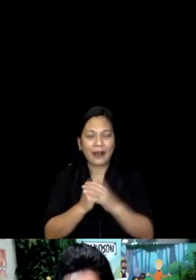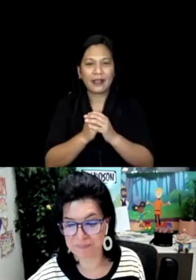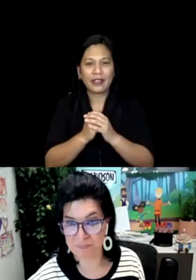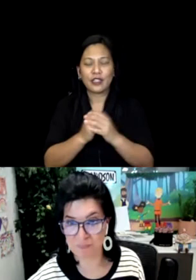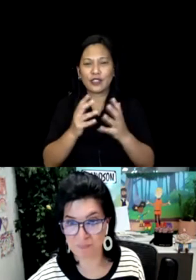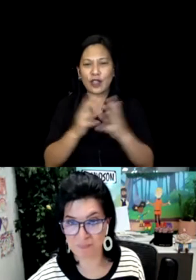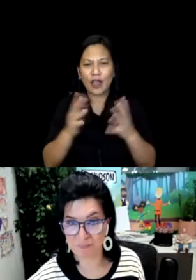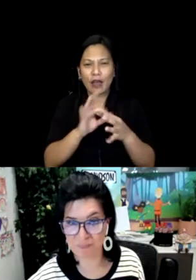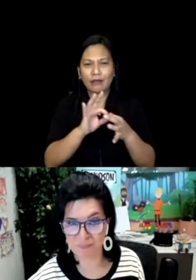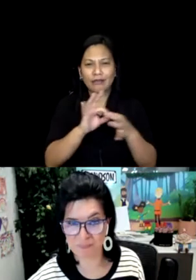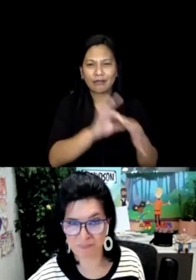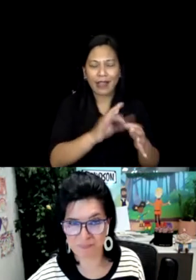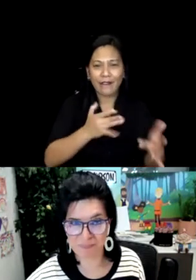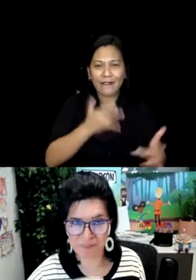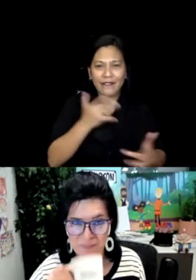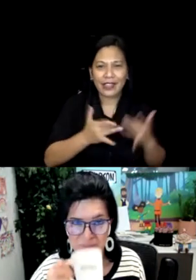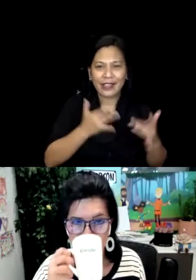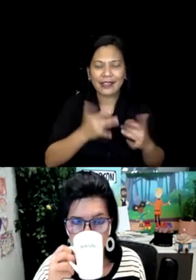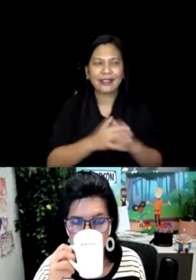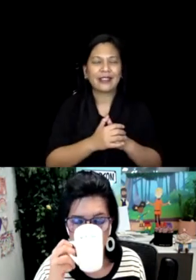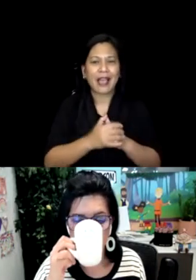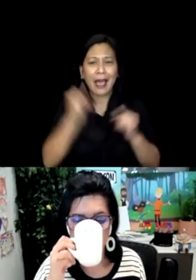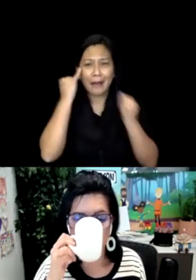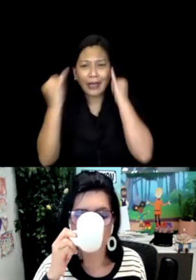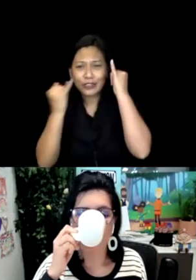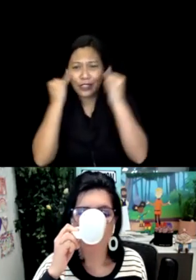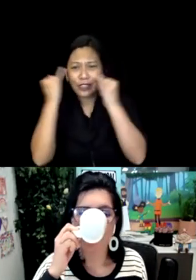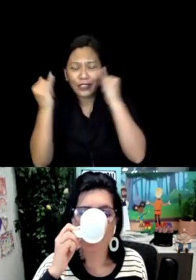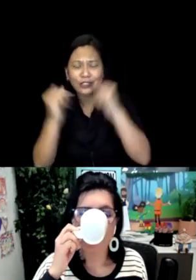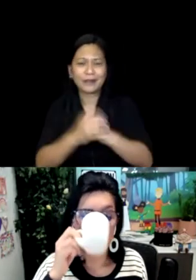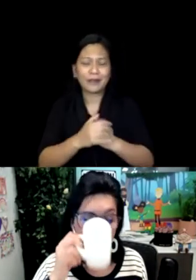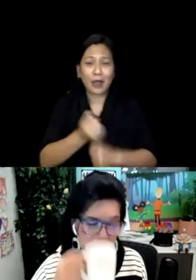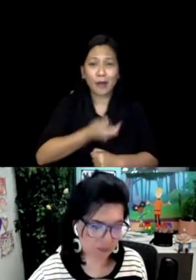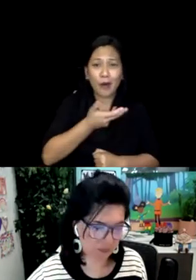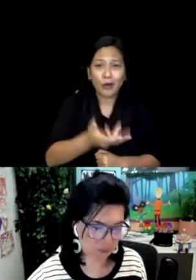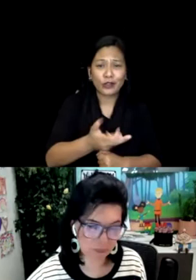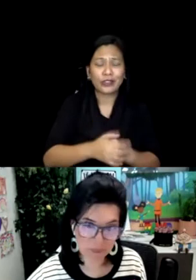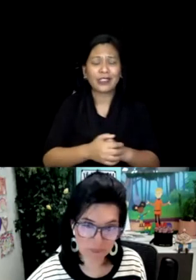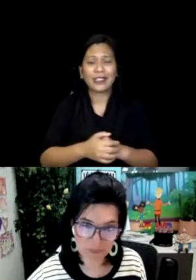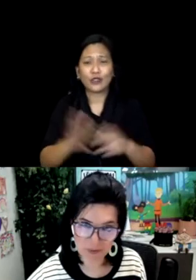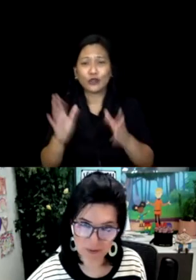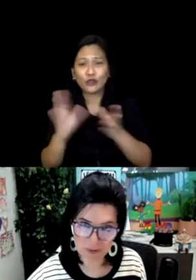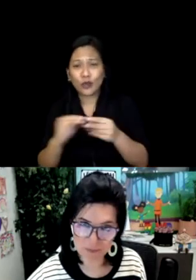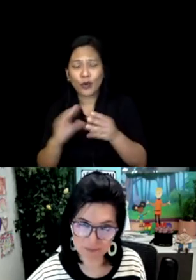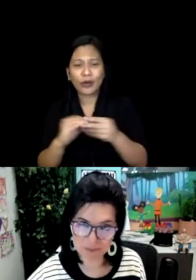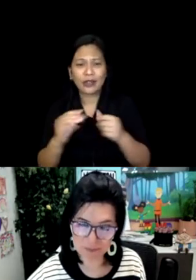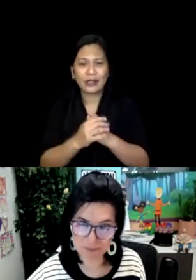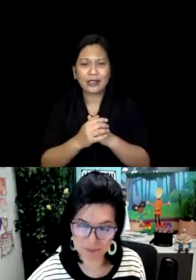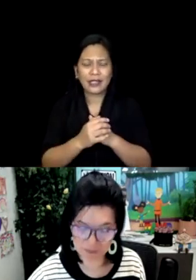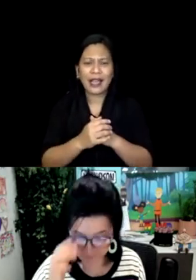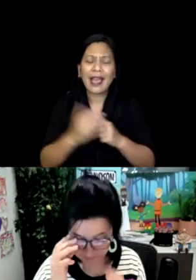and imagination and poetry and stories, and I have some touchstones that make